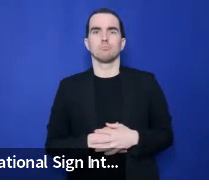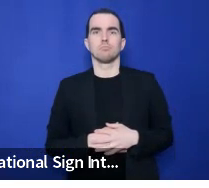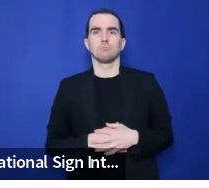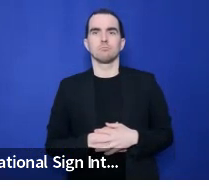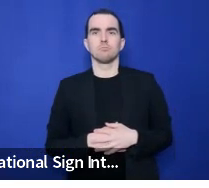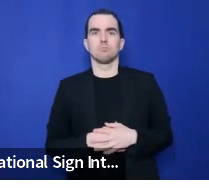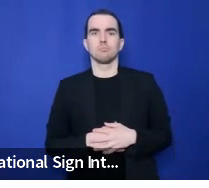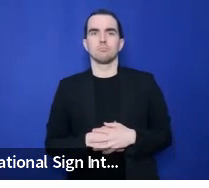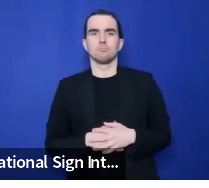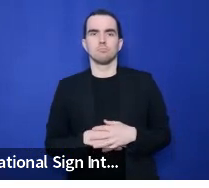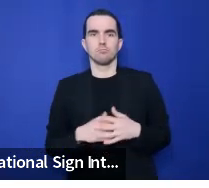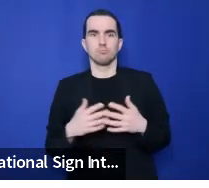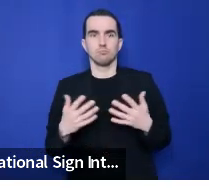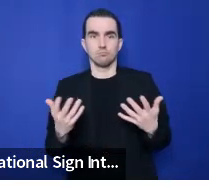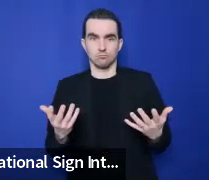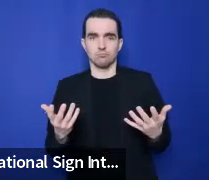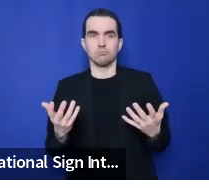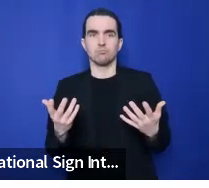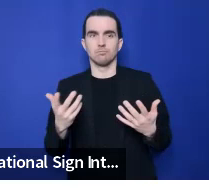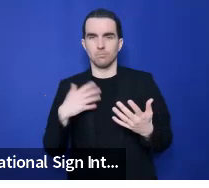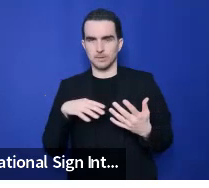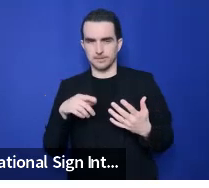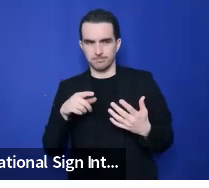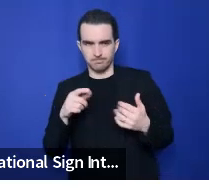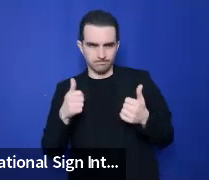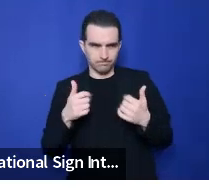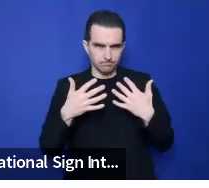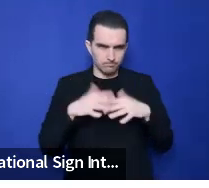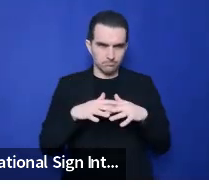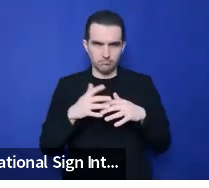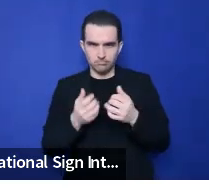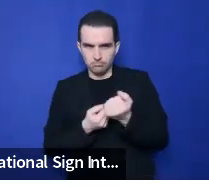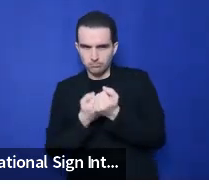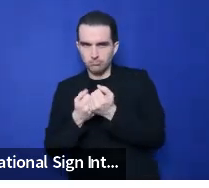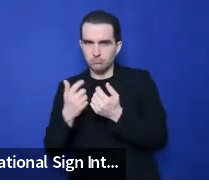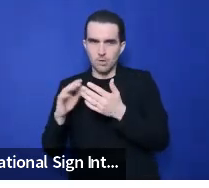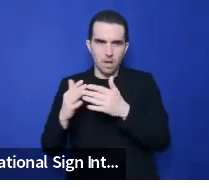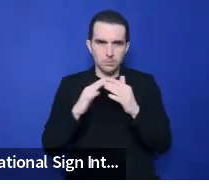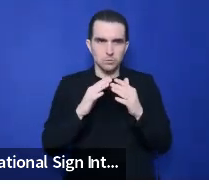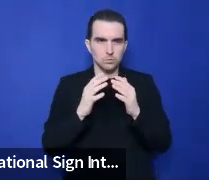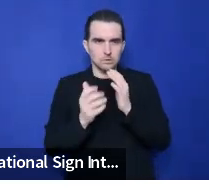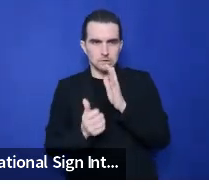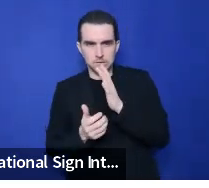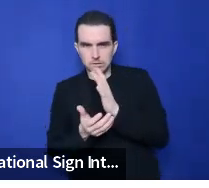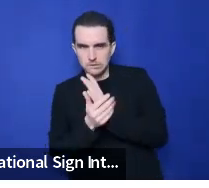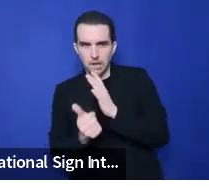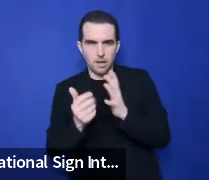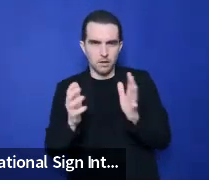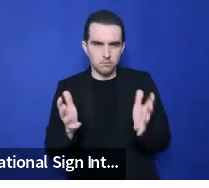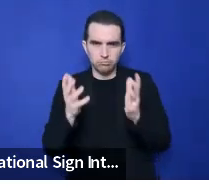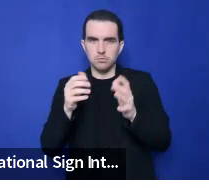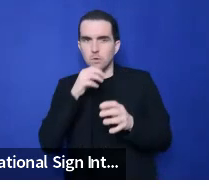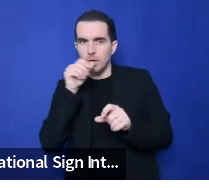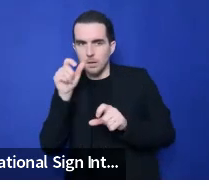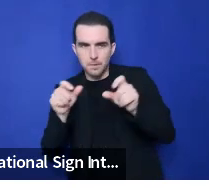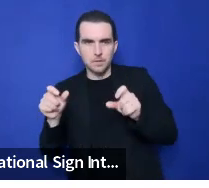this program that is currently under development right now is also supporting or preparing